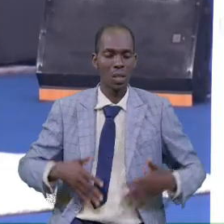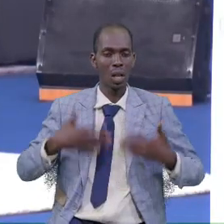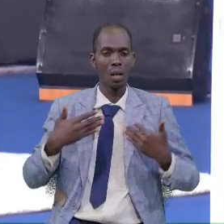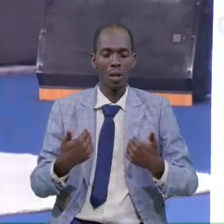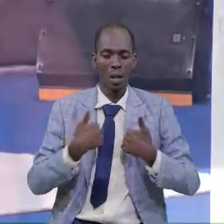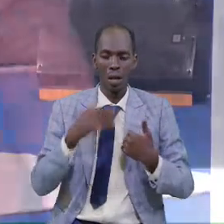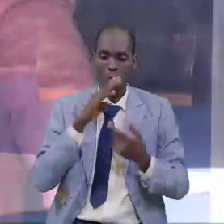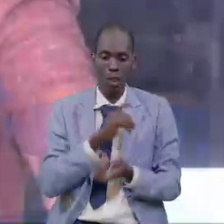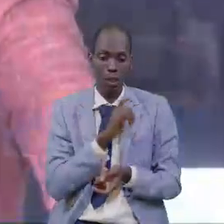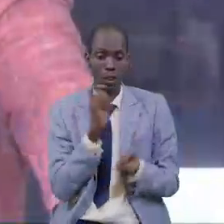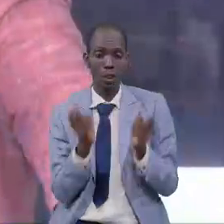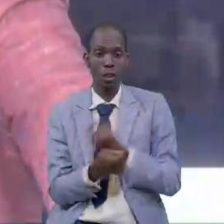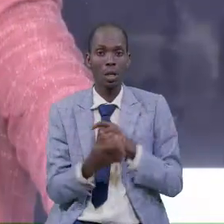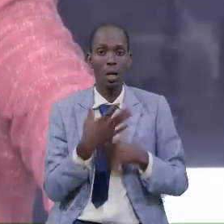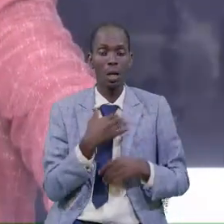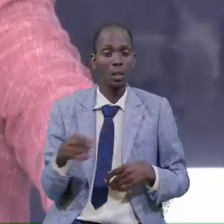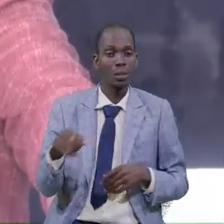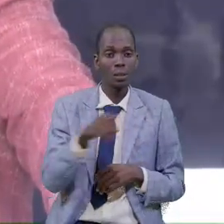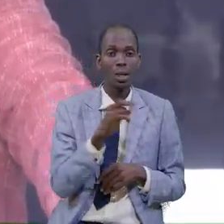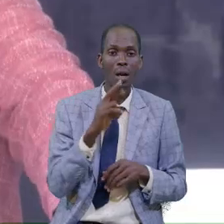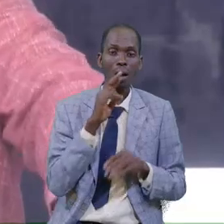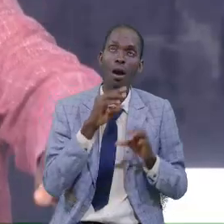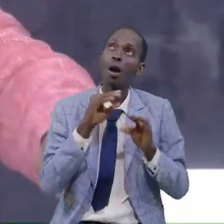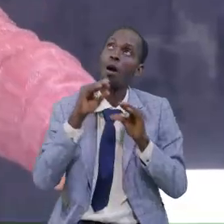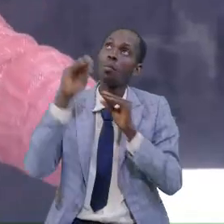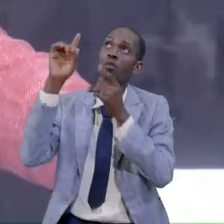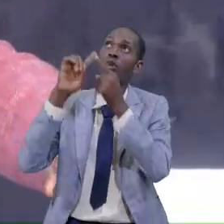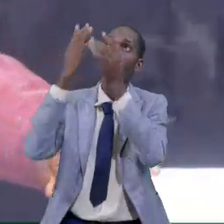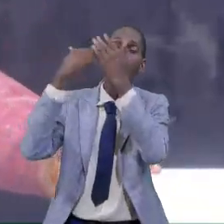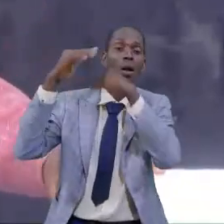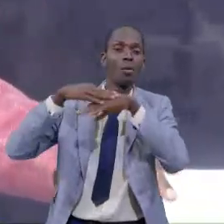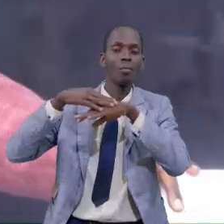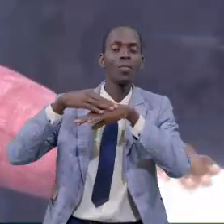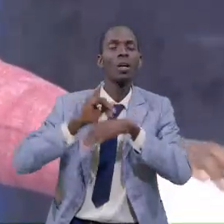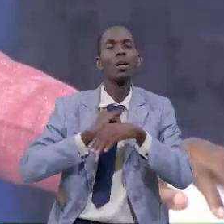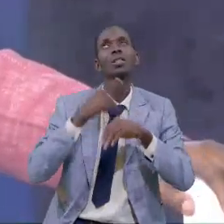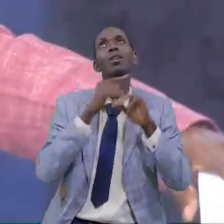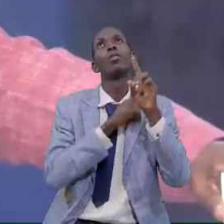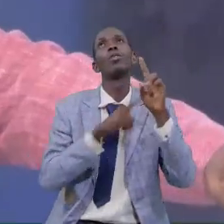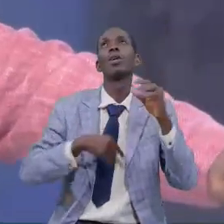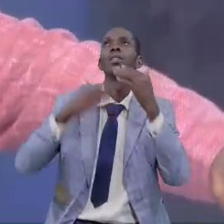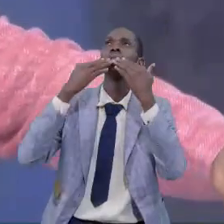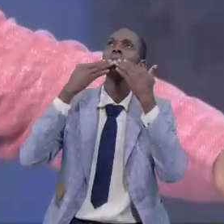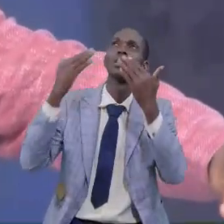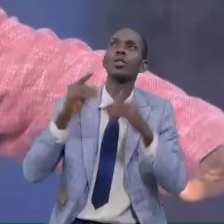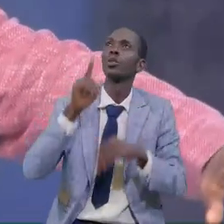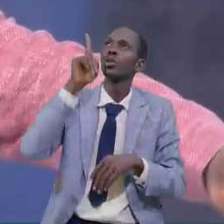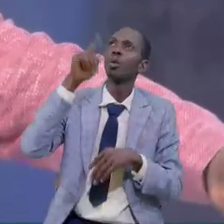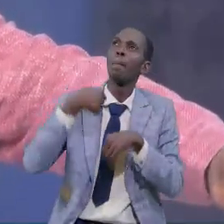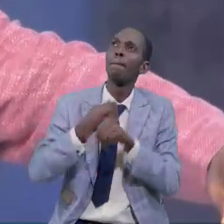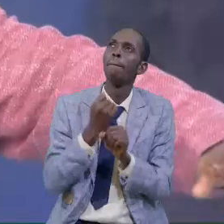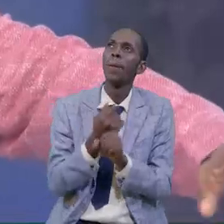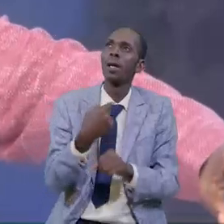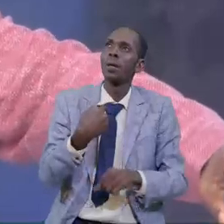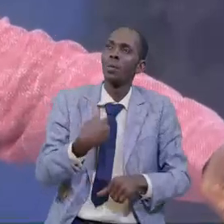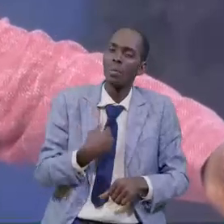now they're on their way to heaven. I say, "Lord, thank you. You made me a